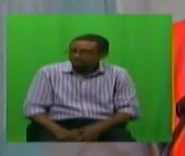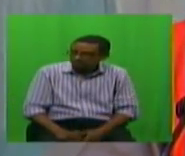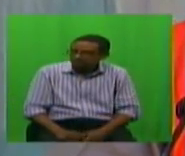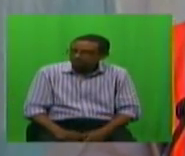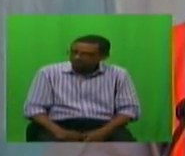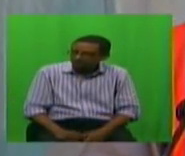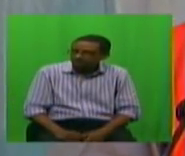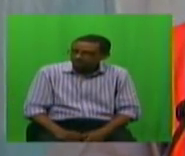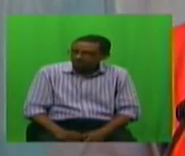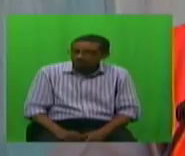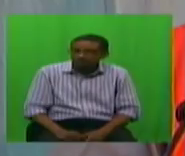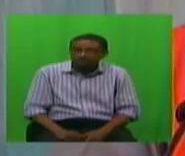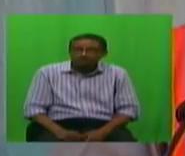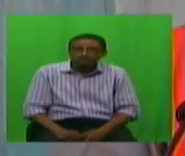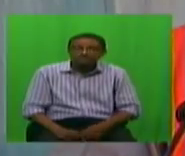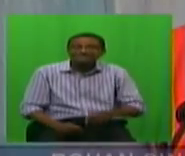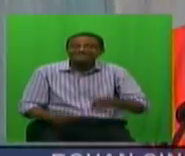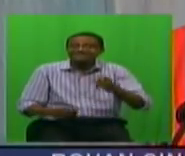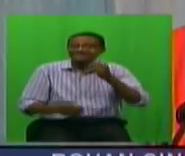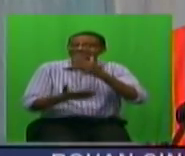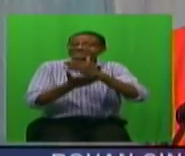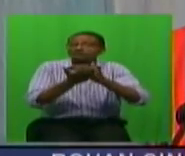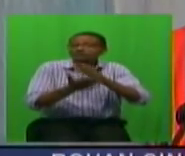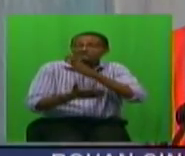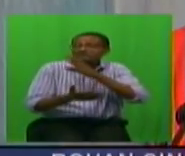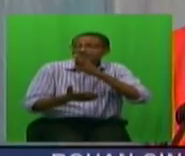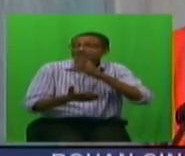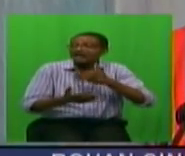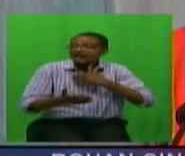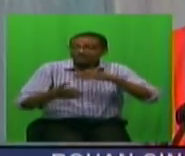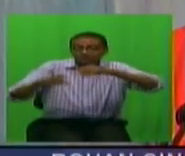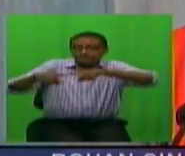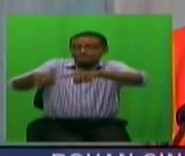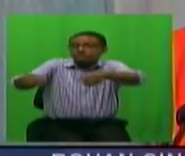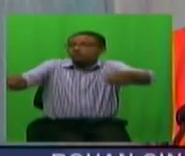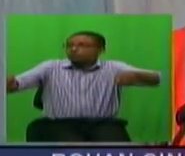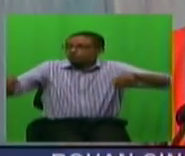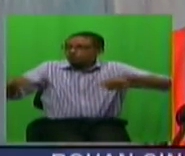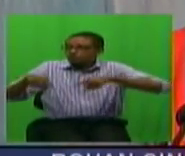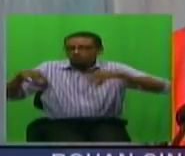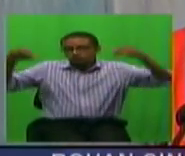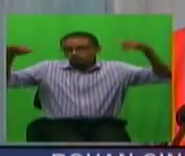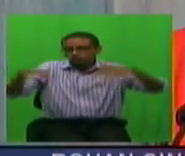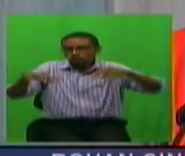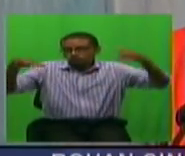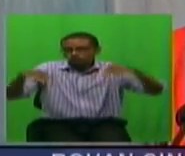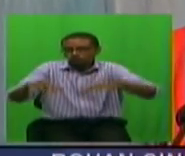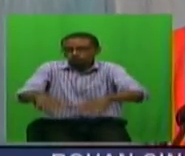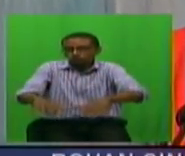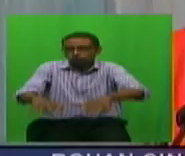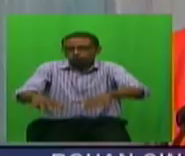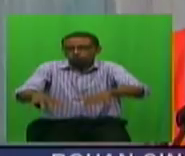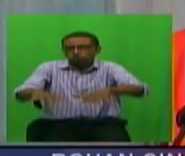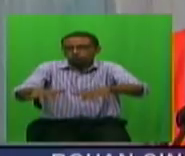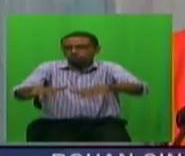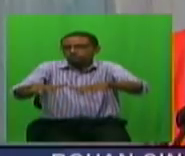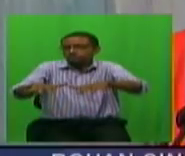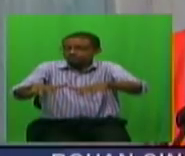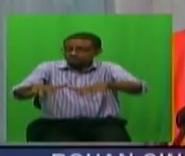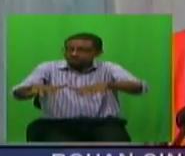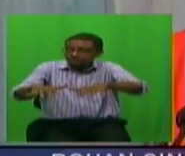you create artificial water courses to trap water and things like that. That is what he was referring to.